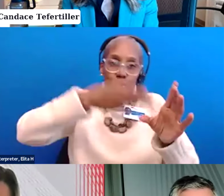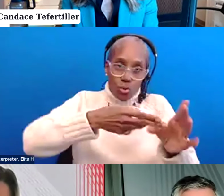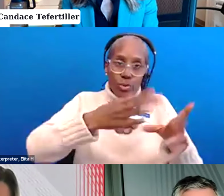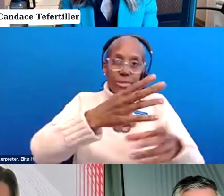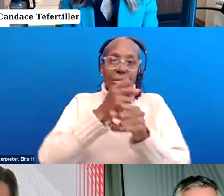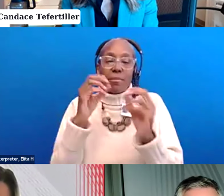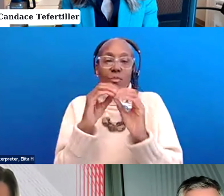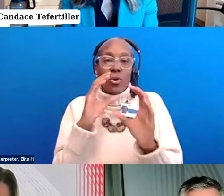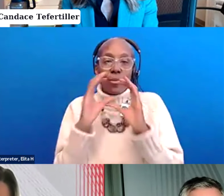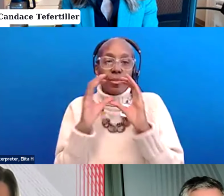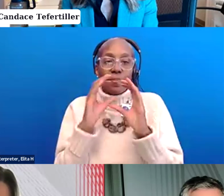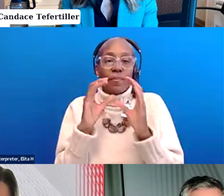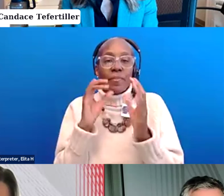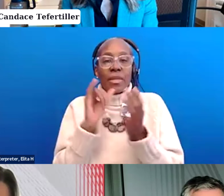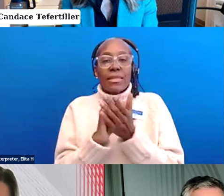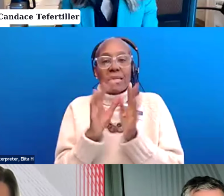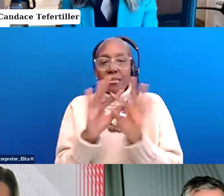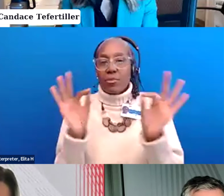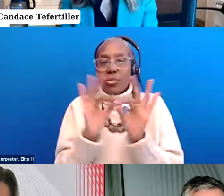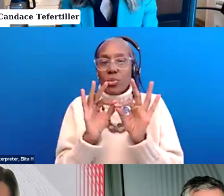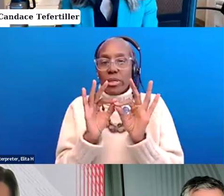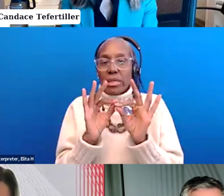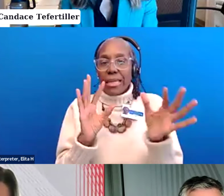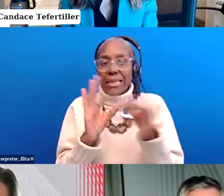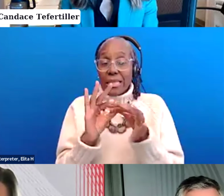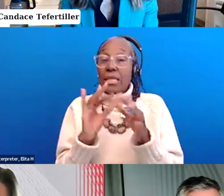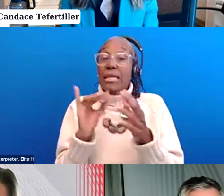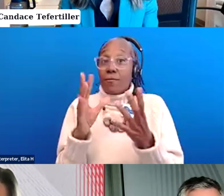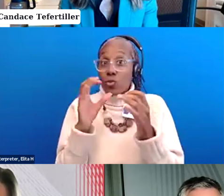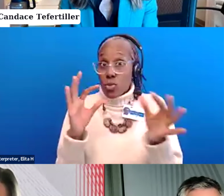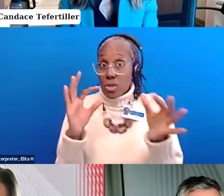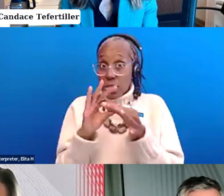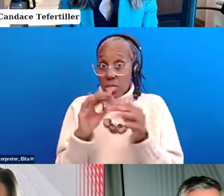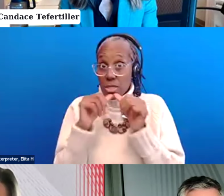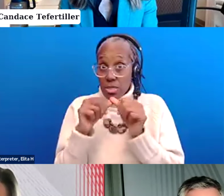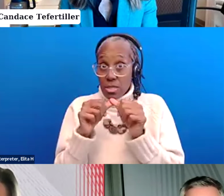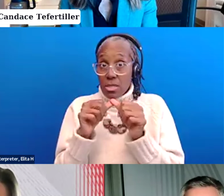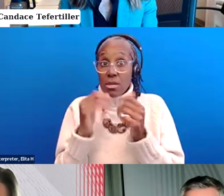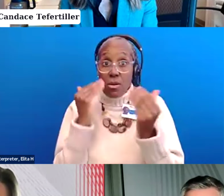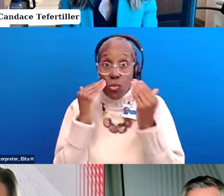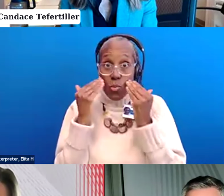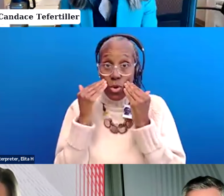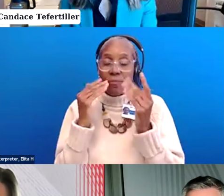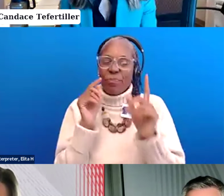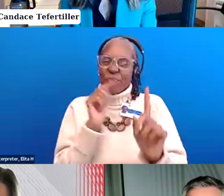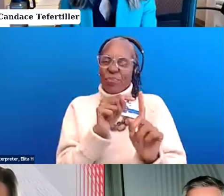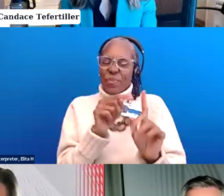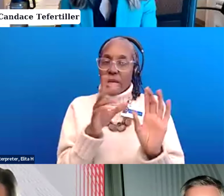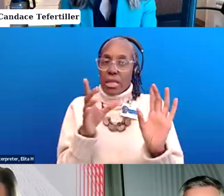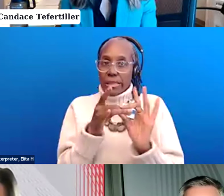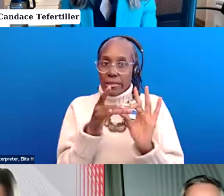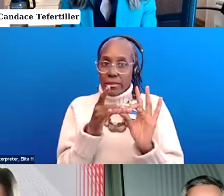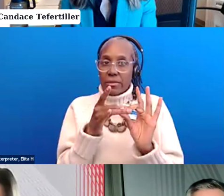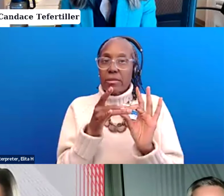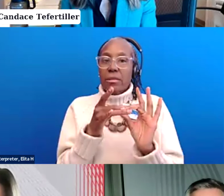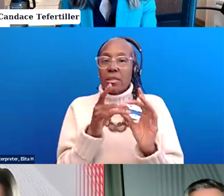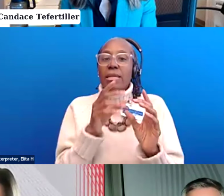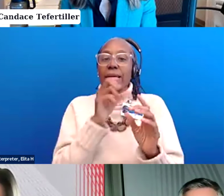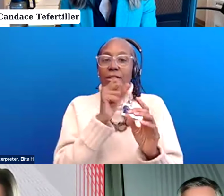additional communication. So that's super important, that link. If you want to stay connected and stay aware, go to that link, which